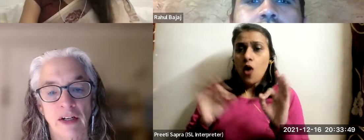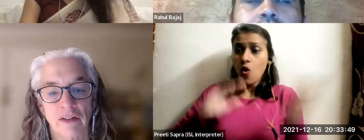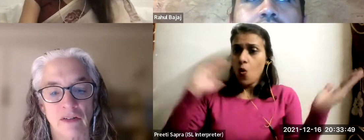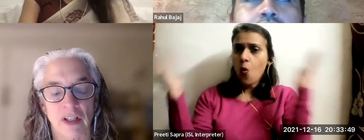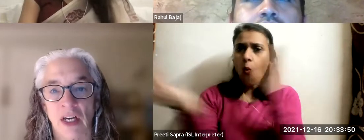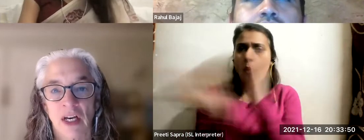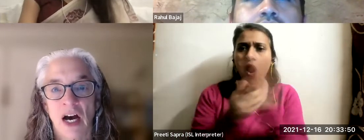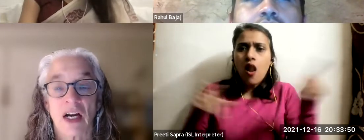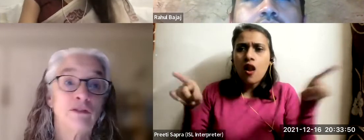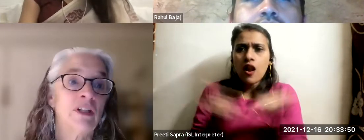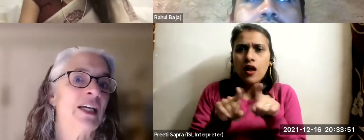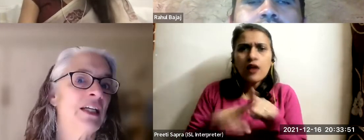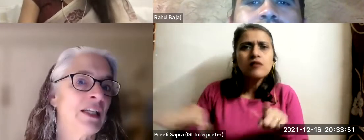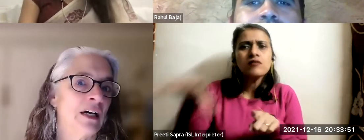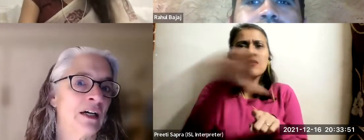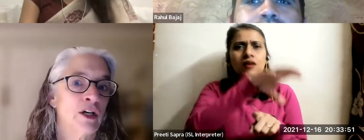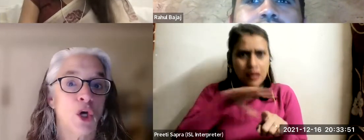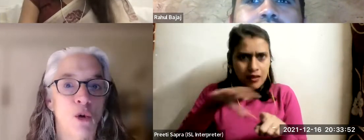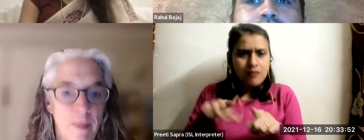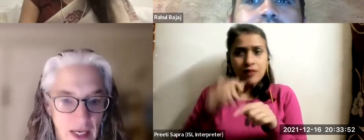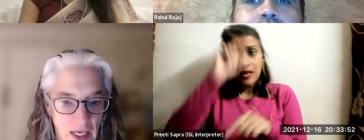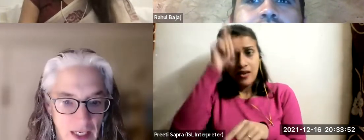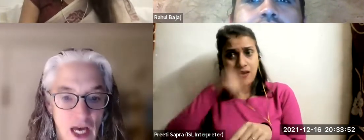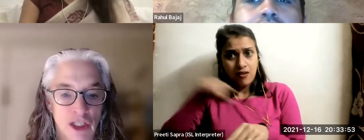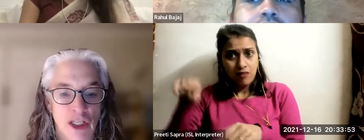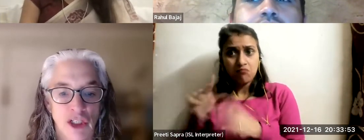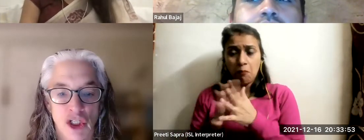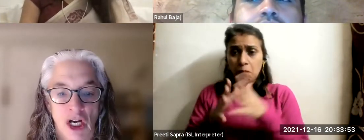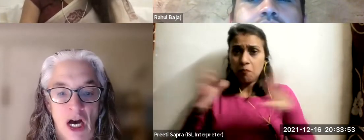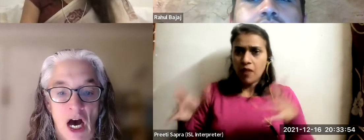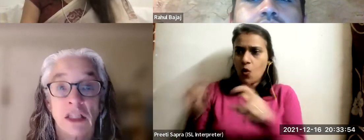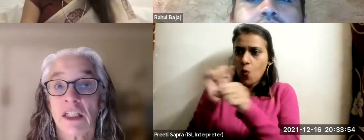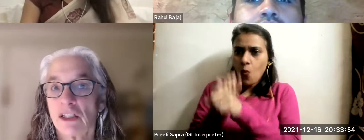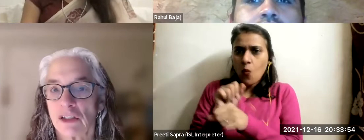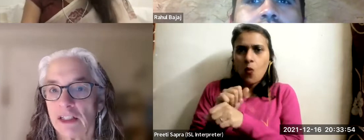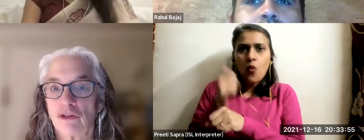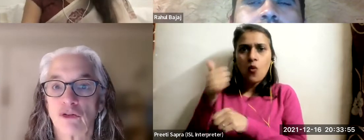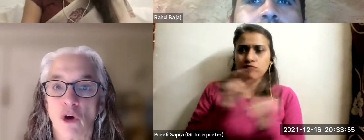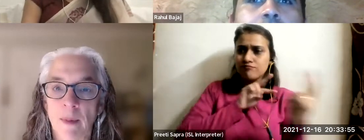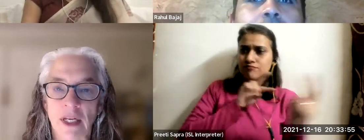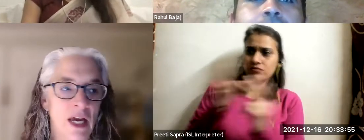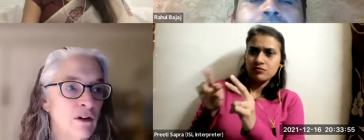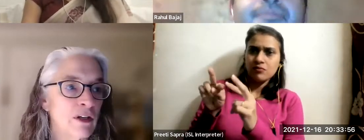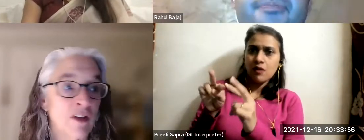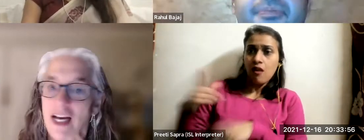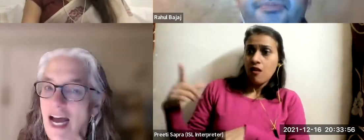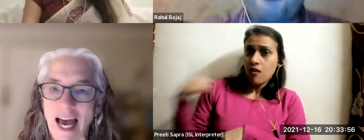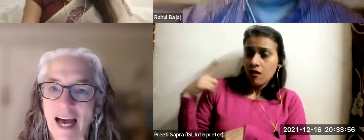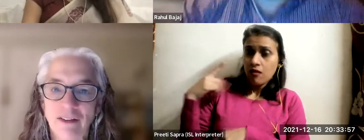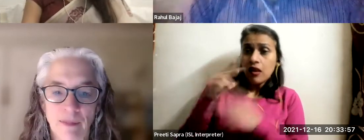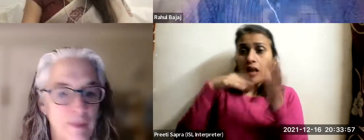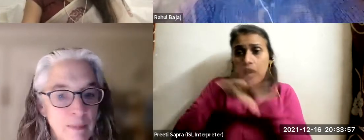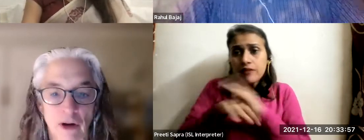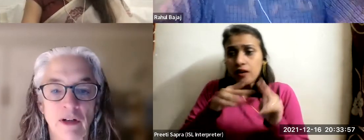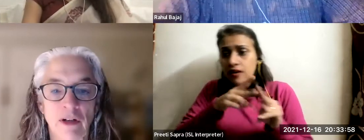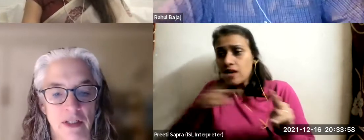And honestly, a country like India, so big, such a leader in so many areas, kind of